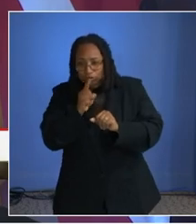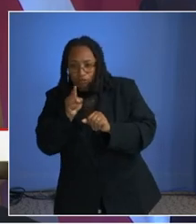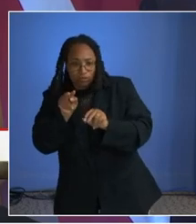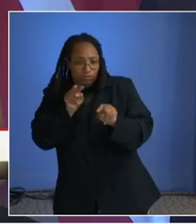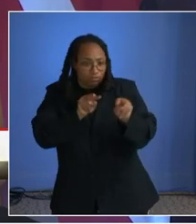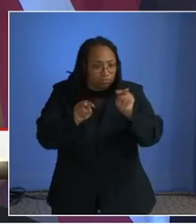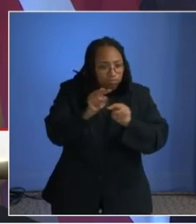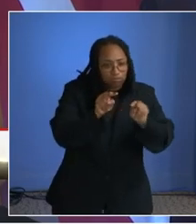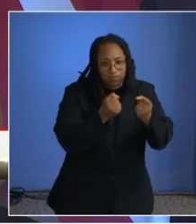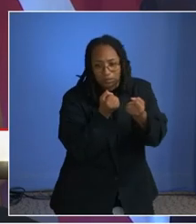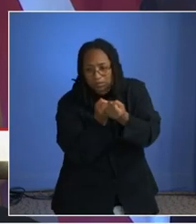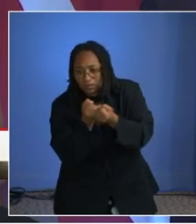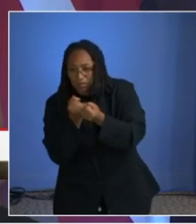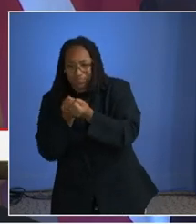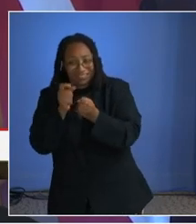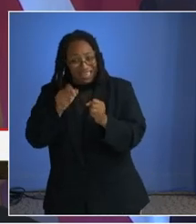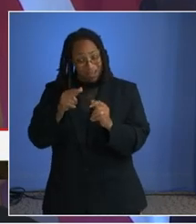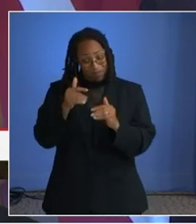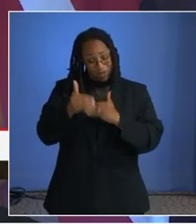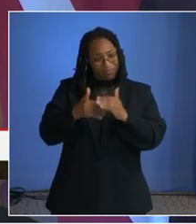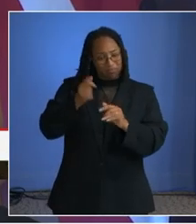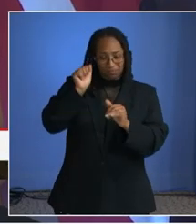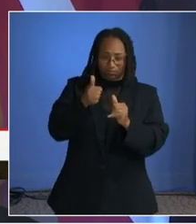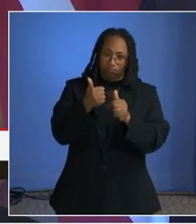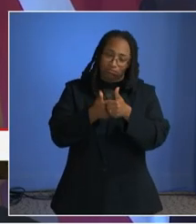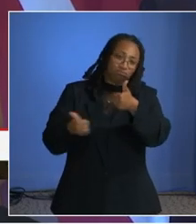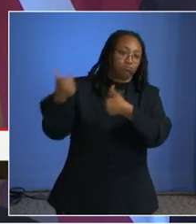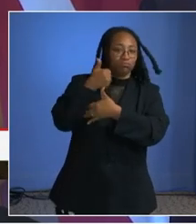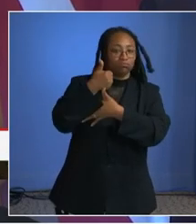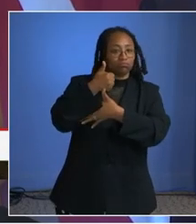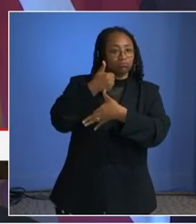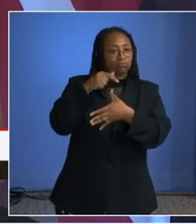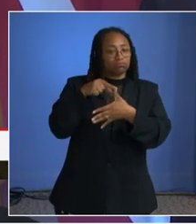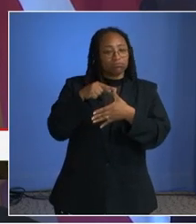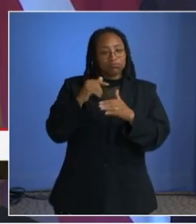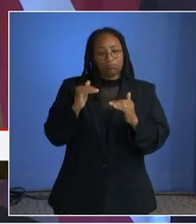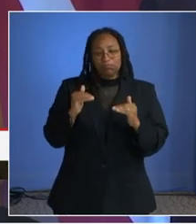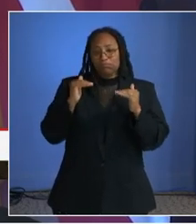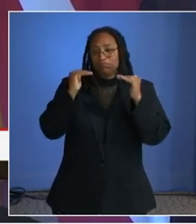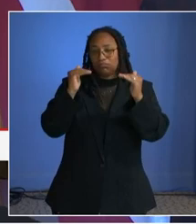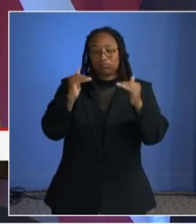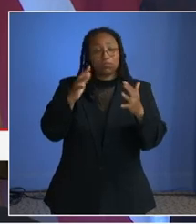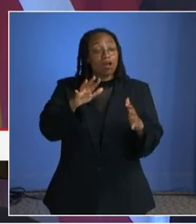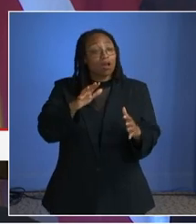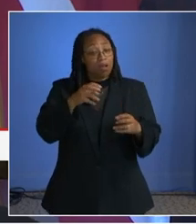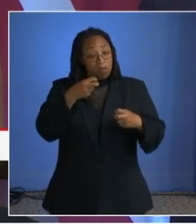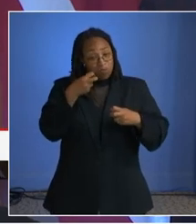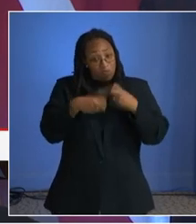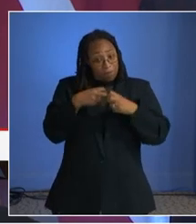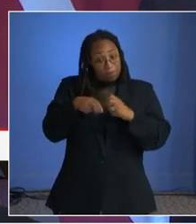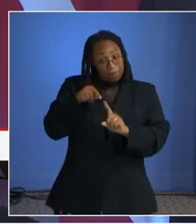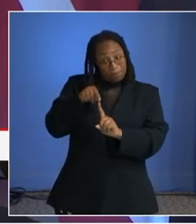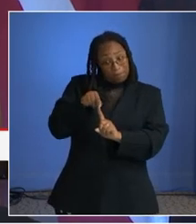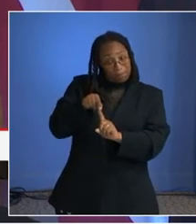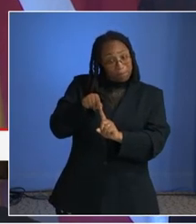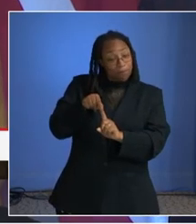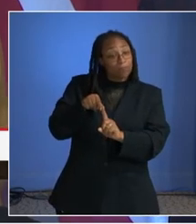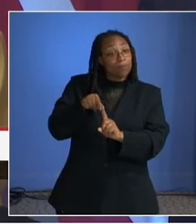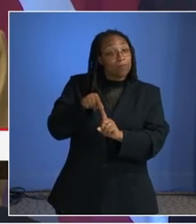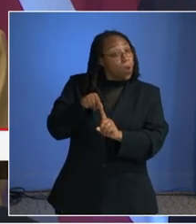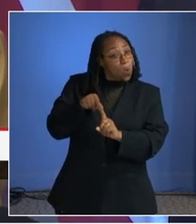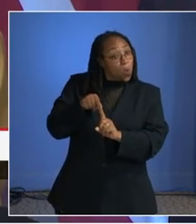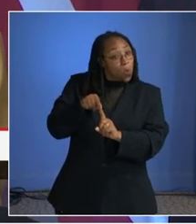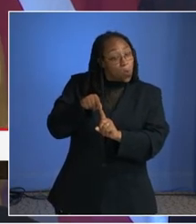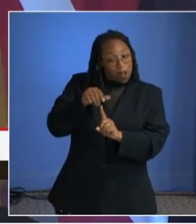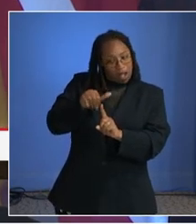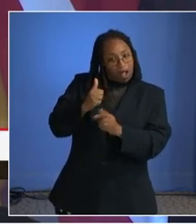pervasive problem, and I still don't think we have a pervasive problem. I want to be clear. We're talking about 290 complaints right now, the number you